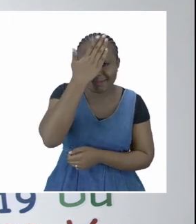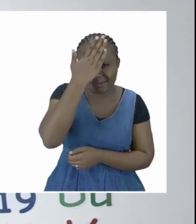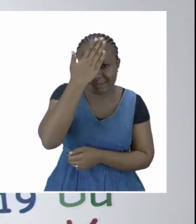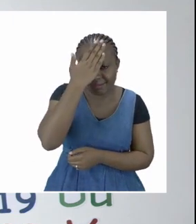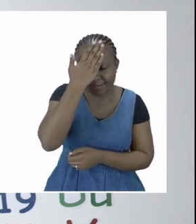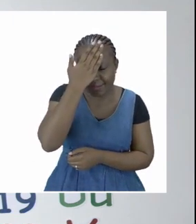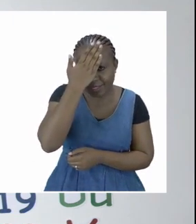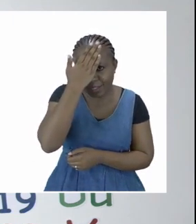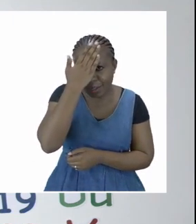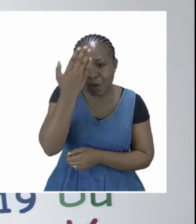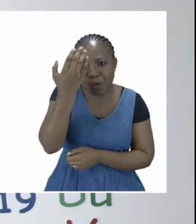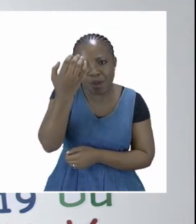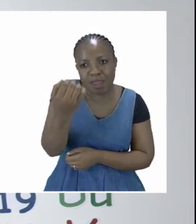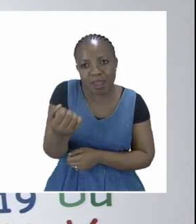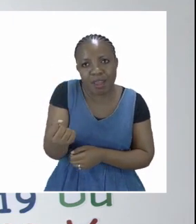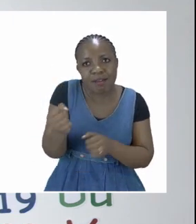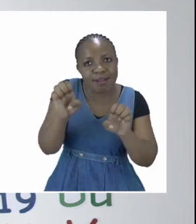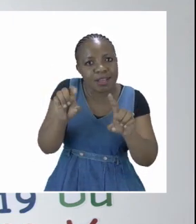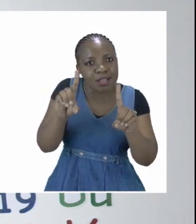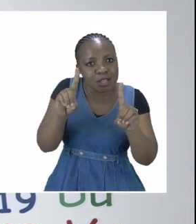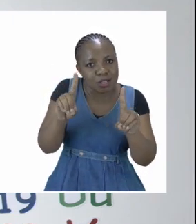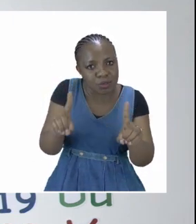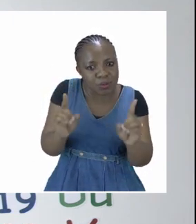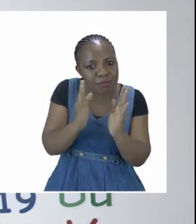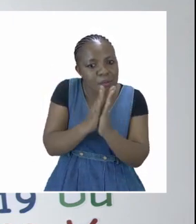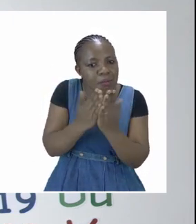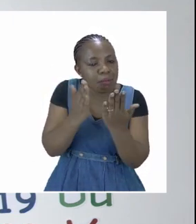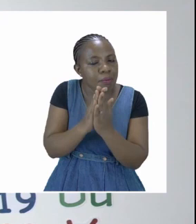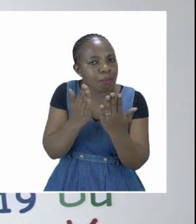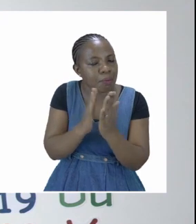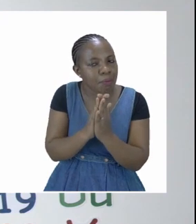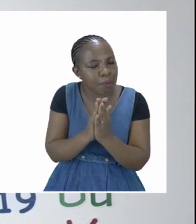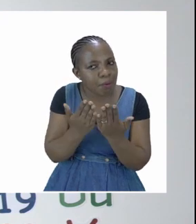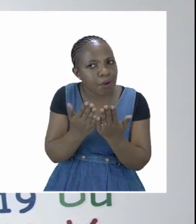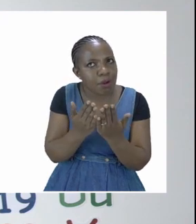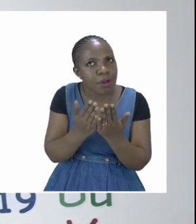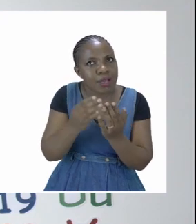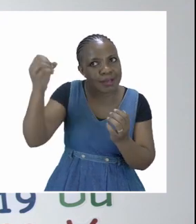booklet in our daily newspaper, street sales,